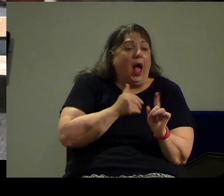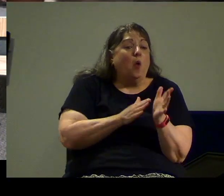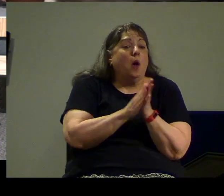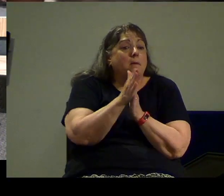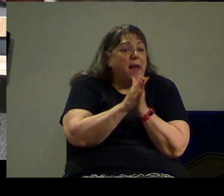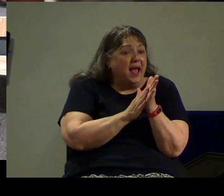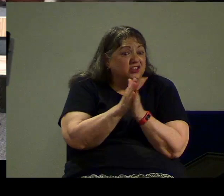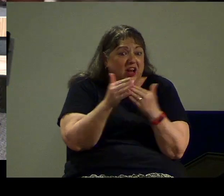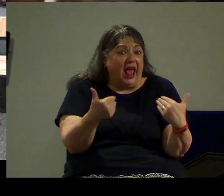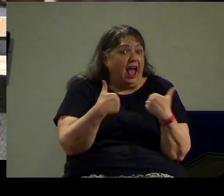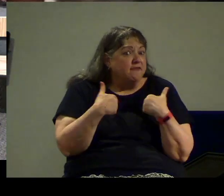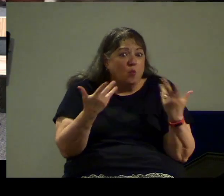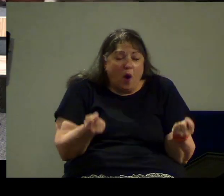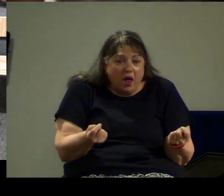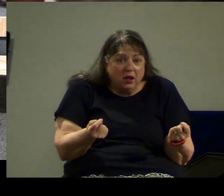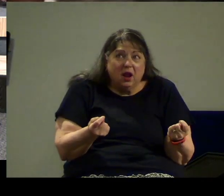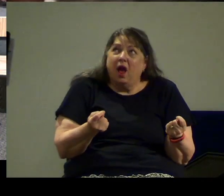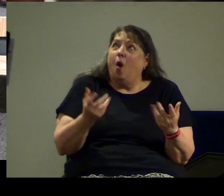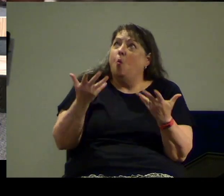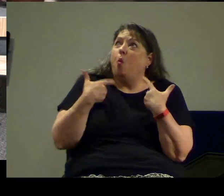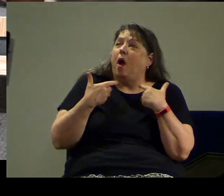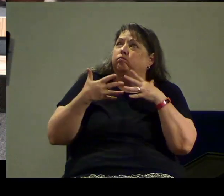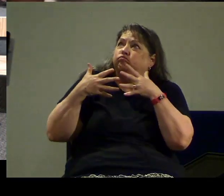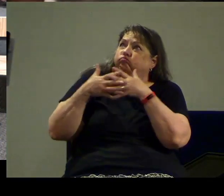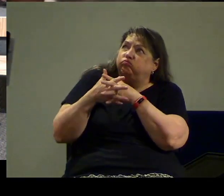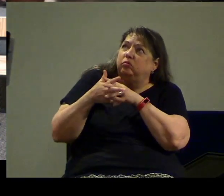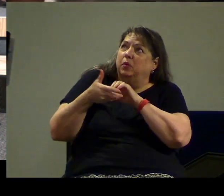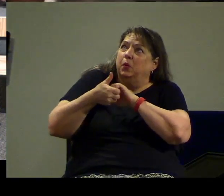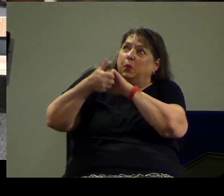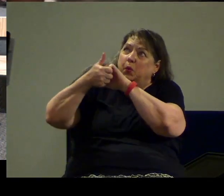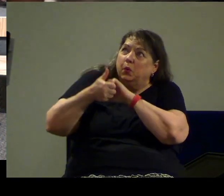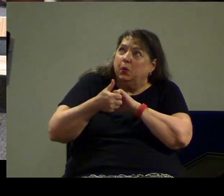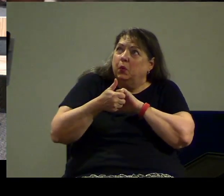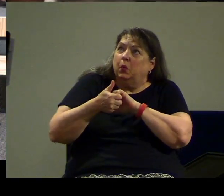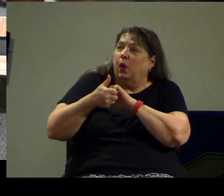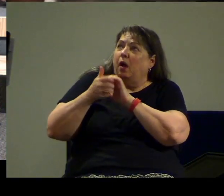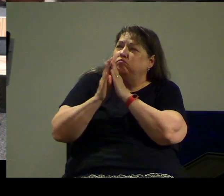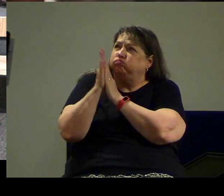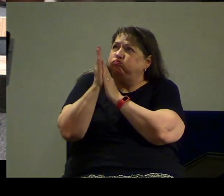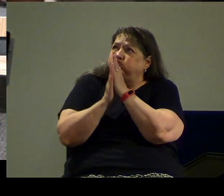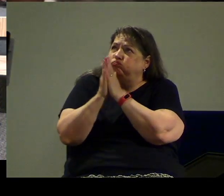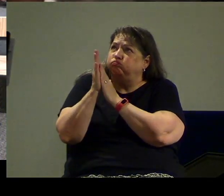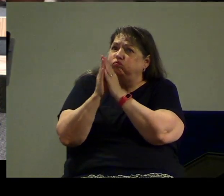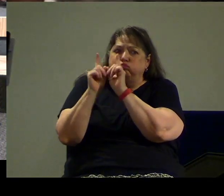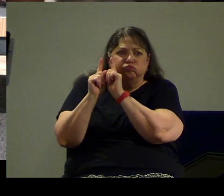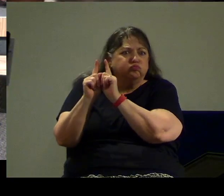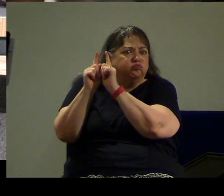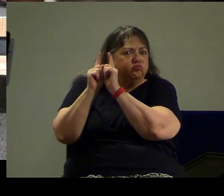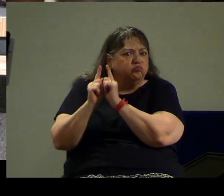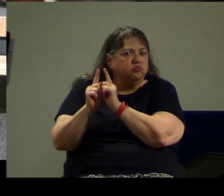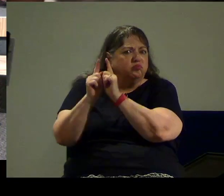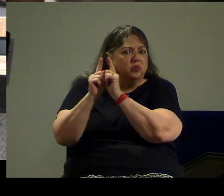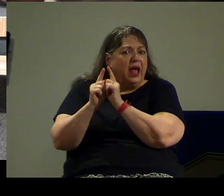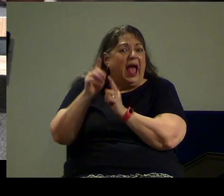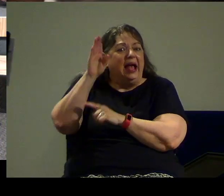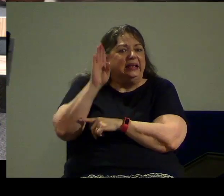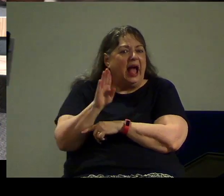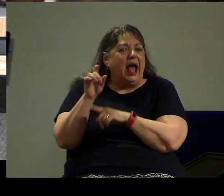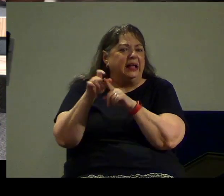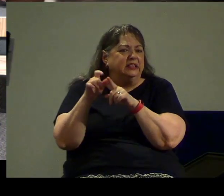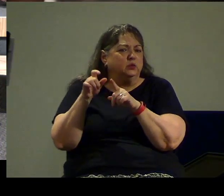with God, to live with God, to be guided and directed by God, God's Word says